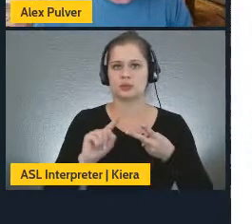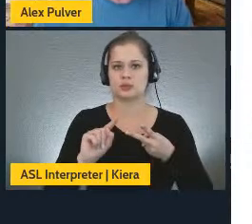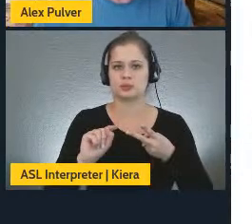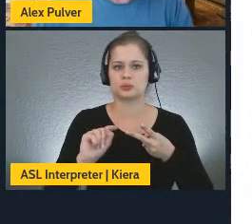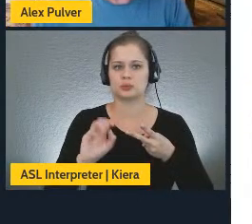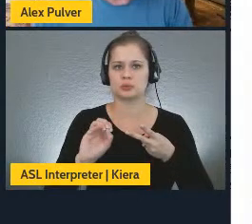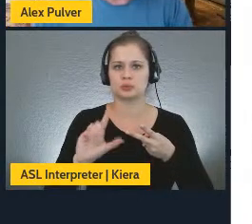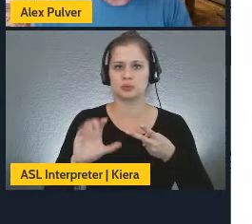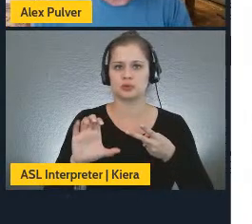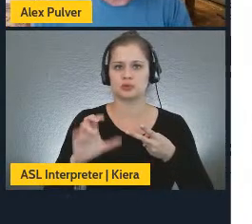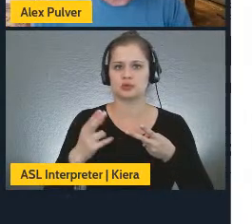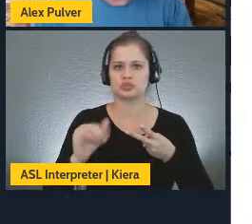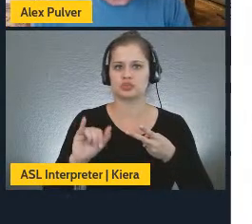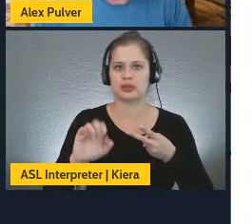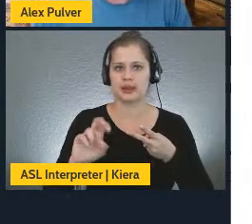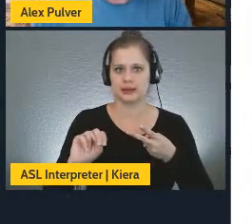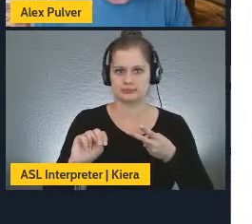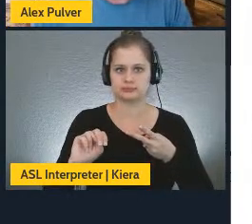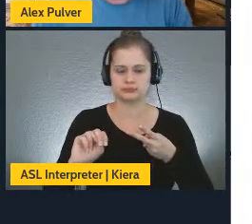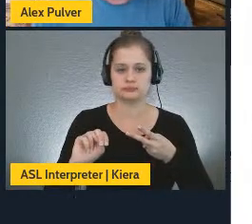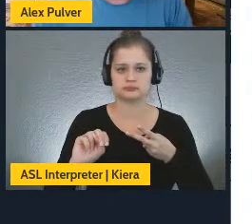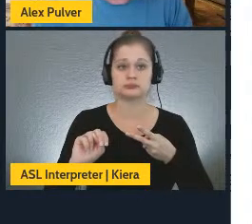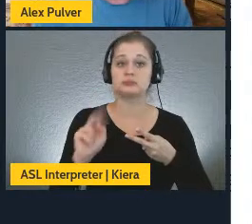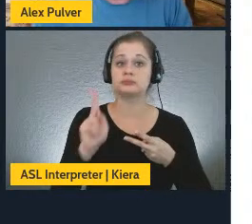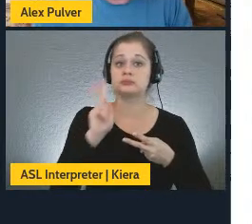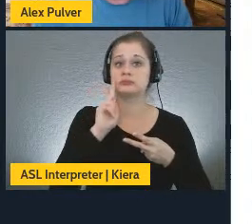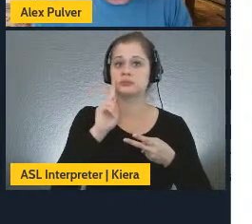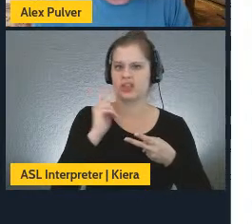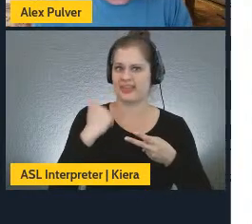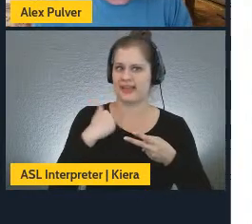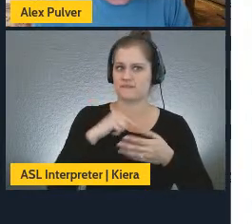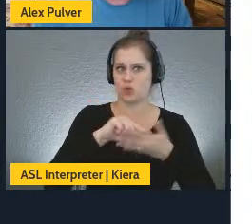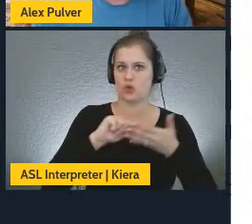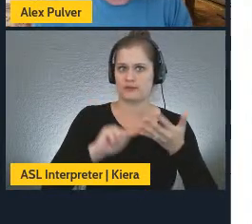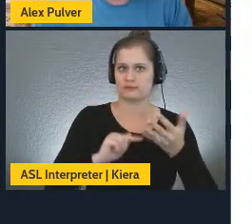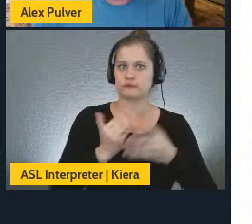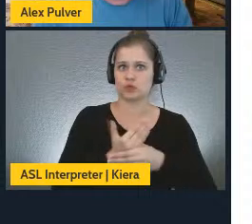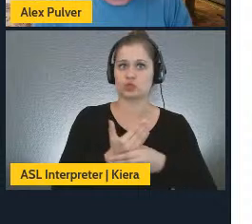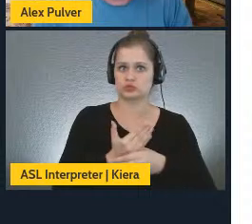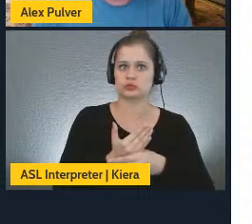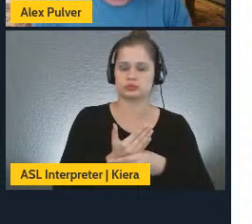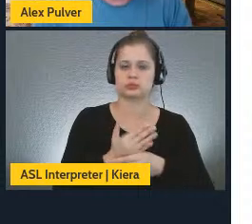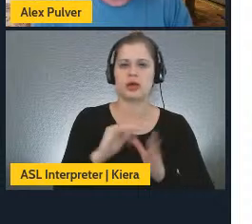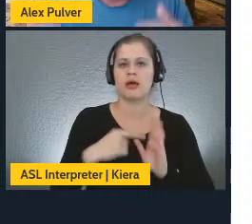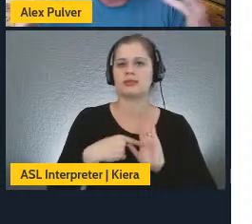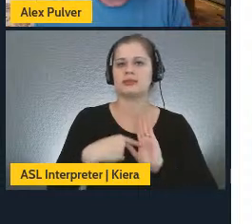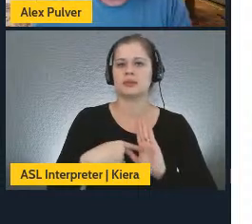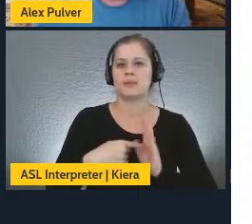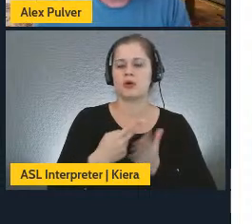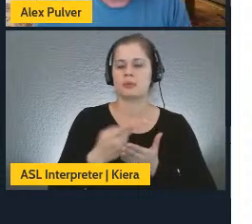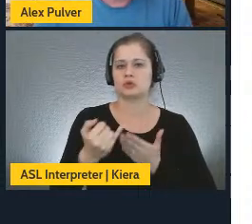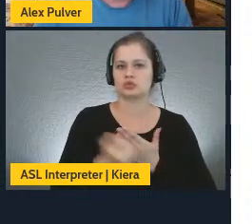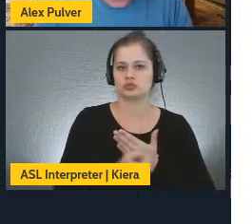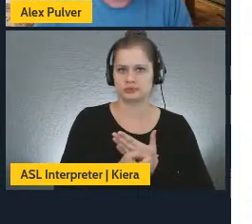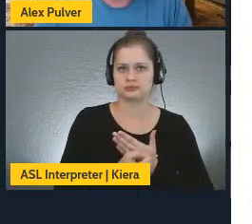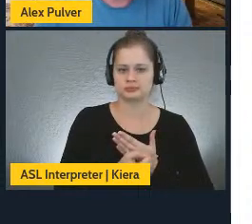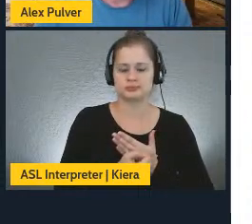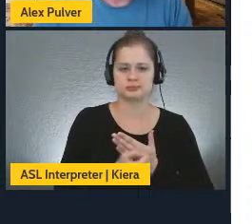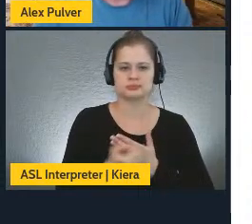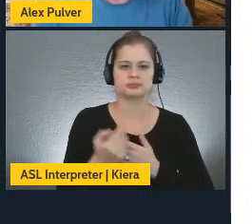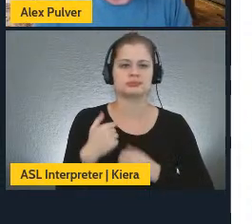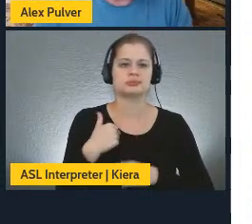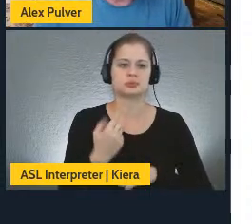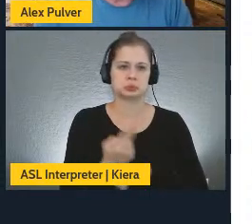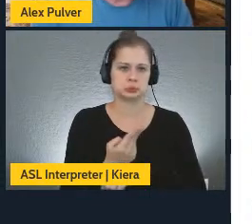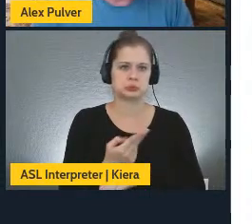here. And you can see that I have all of those folders. It's an example project I use